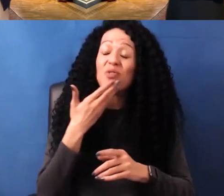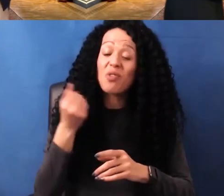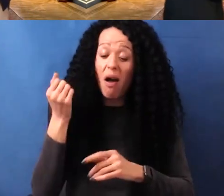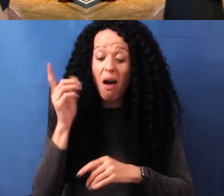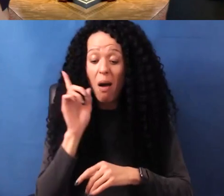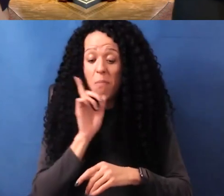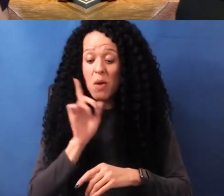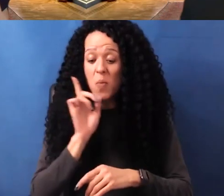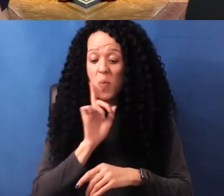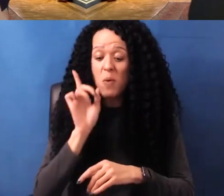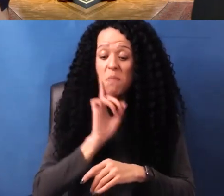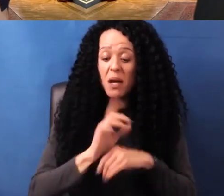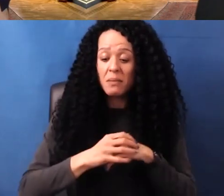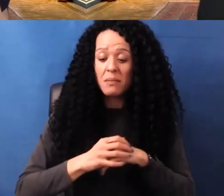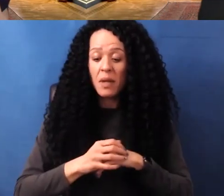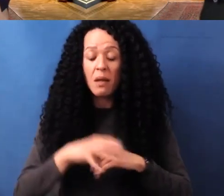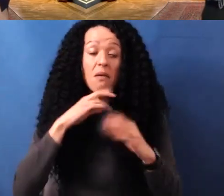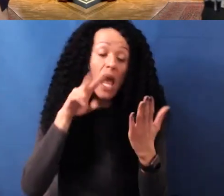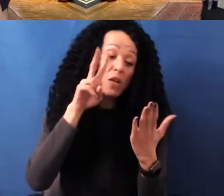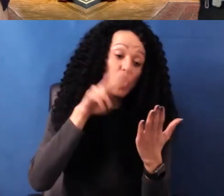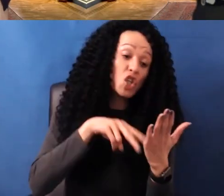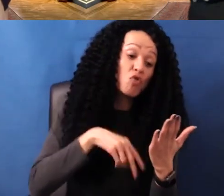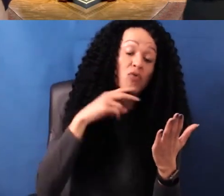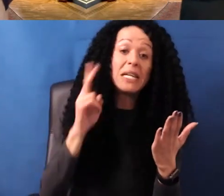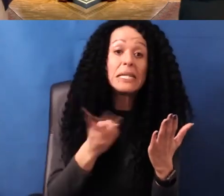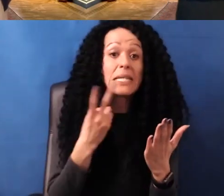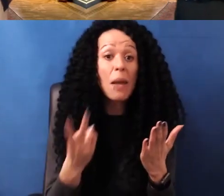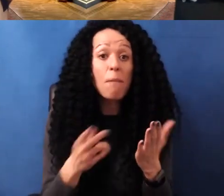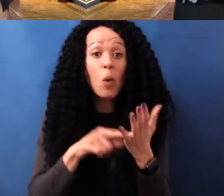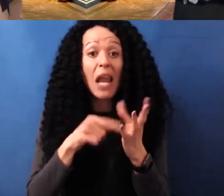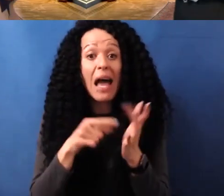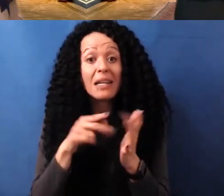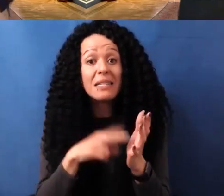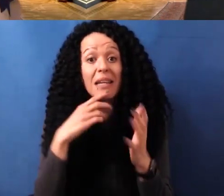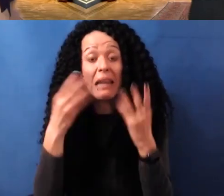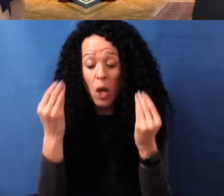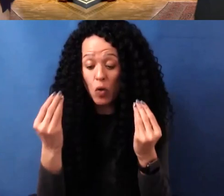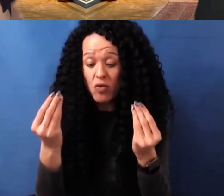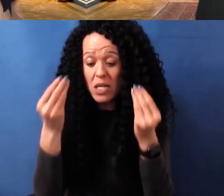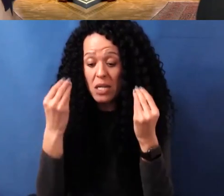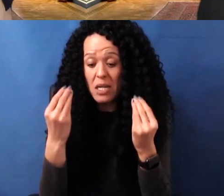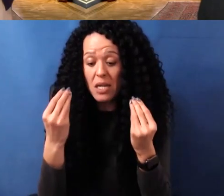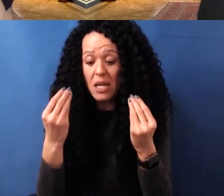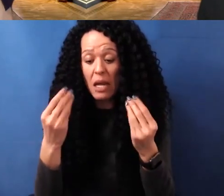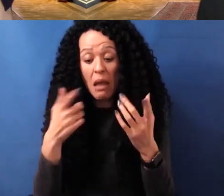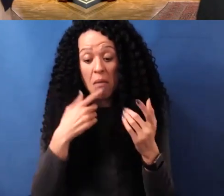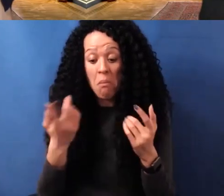she's a charming woman, and she reads both Latin and Greek,